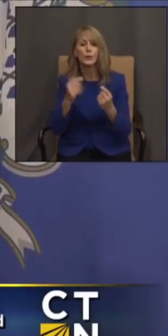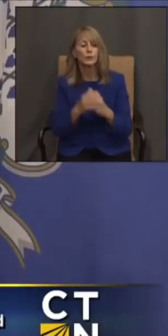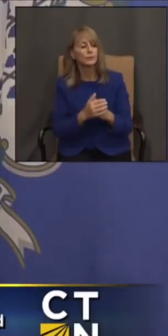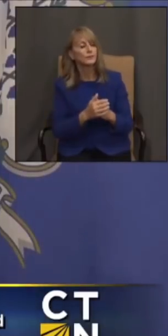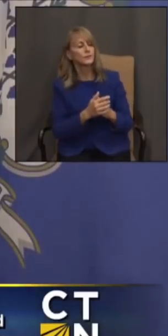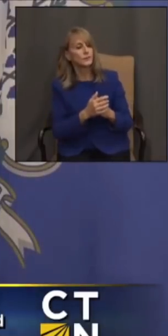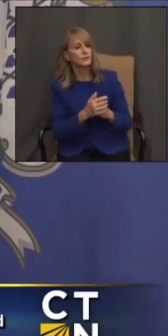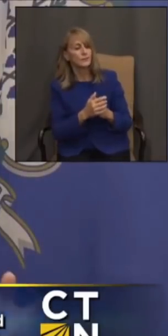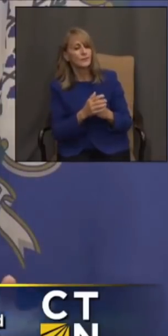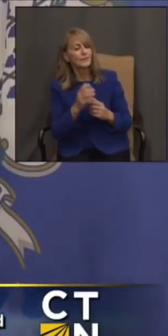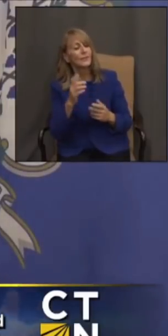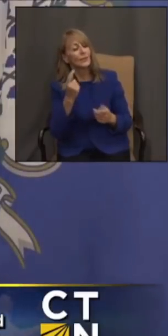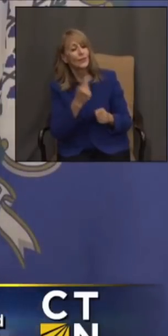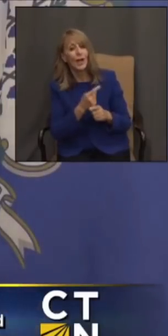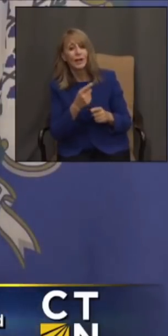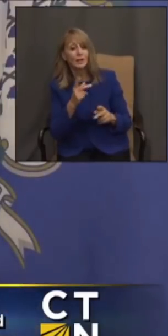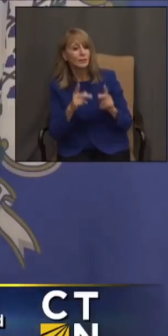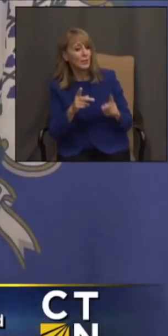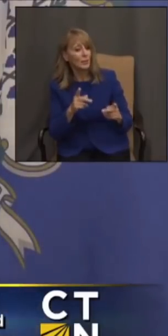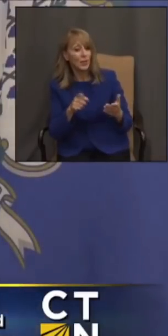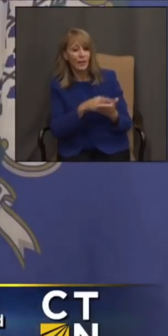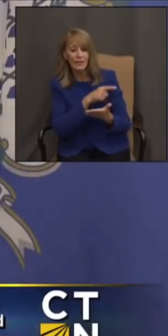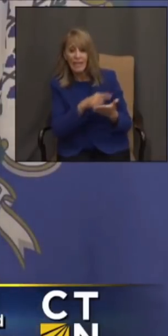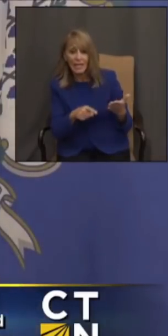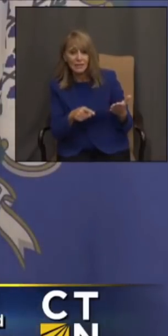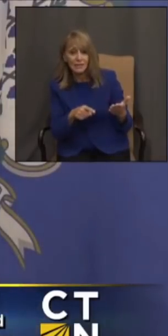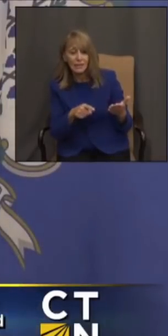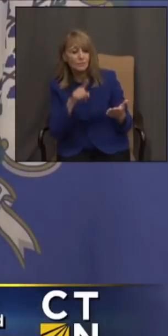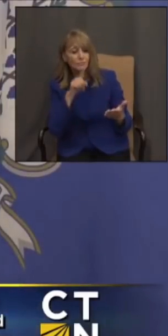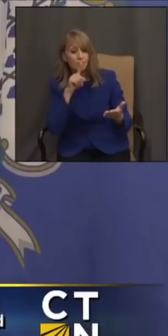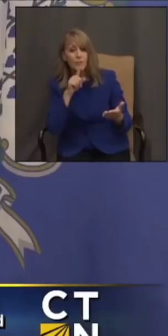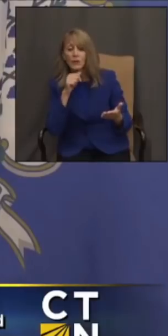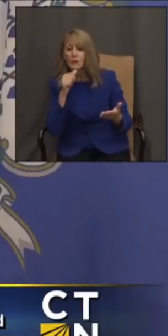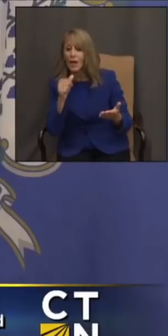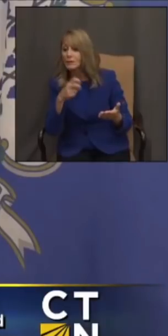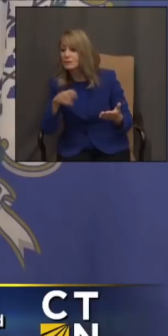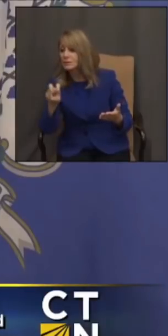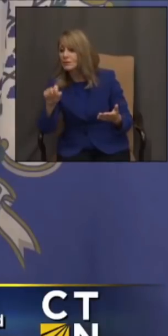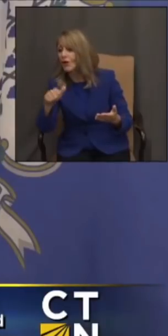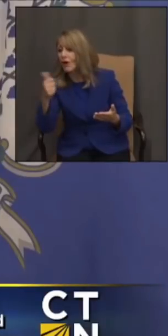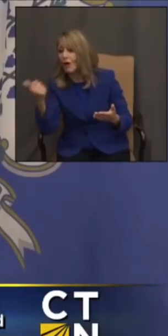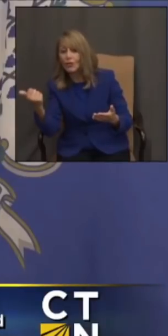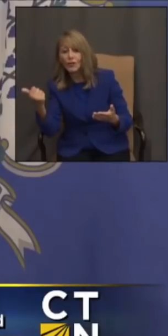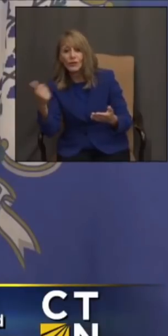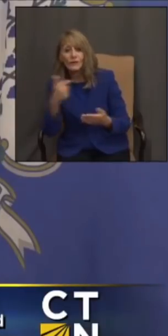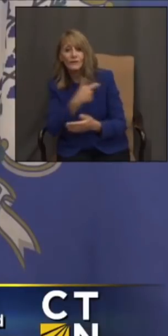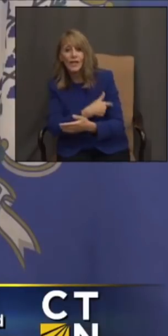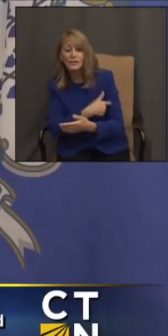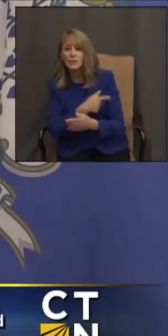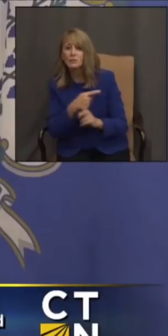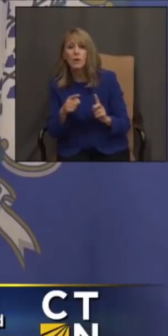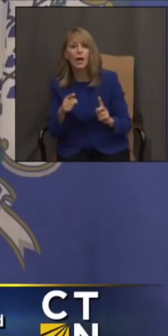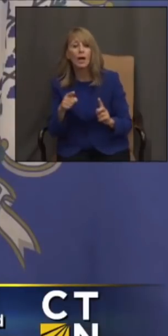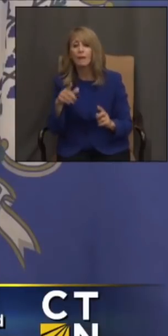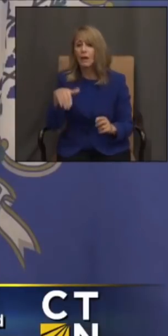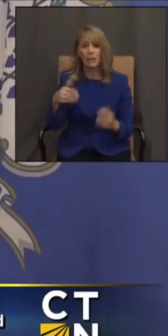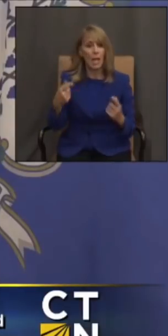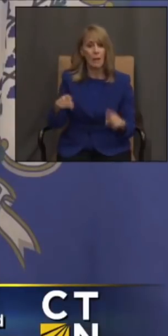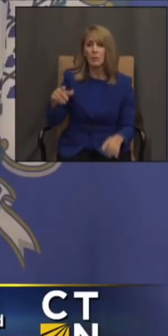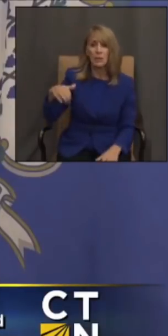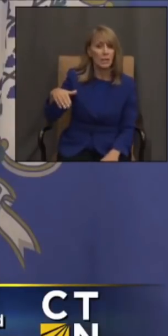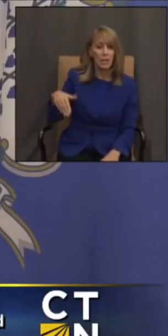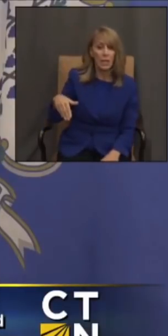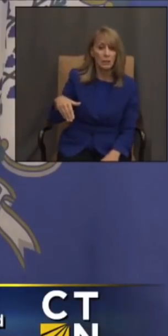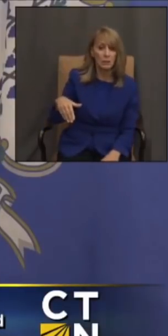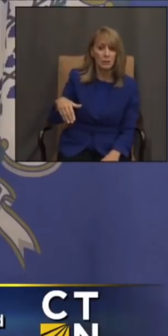own question. People canceling and not rescheduling something else. We haven't seen that as yet, thankfully.